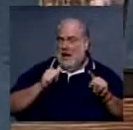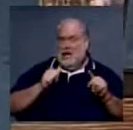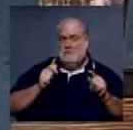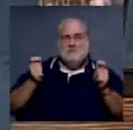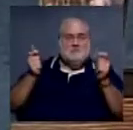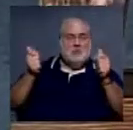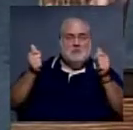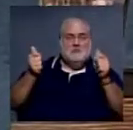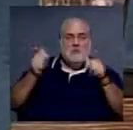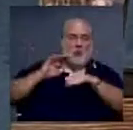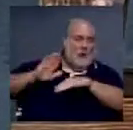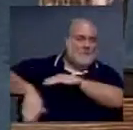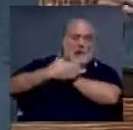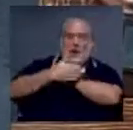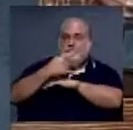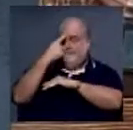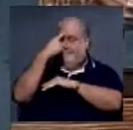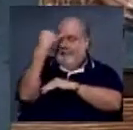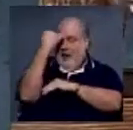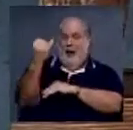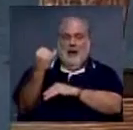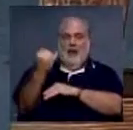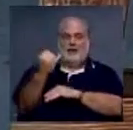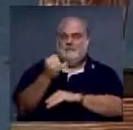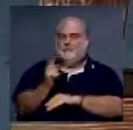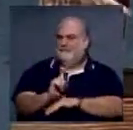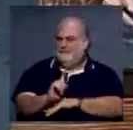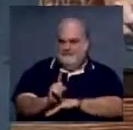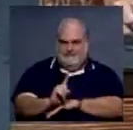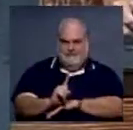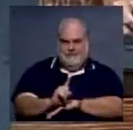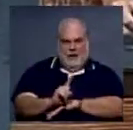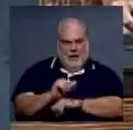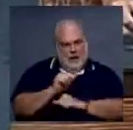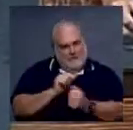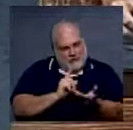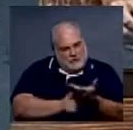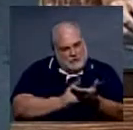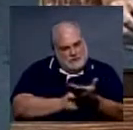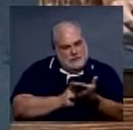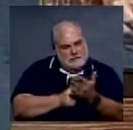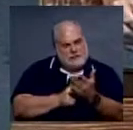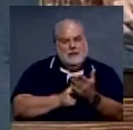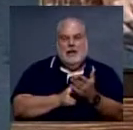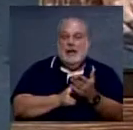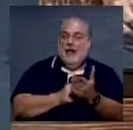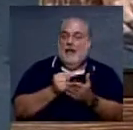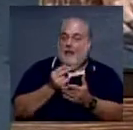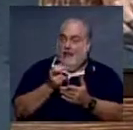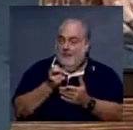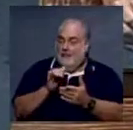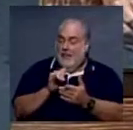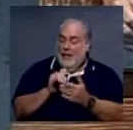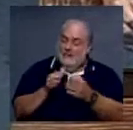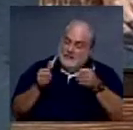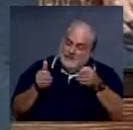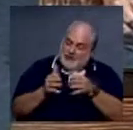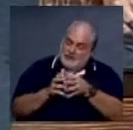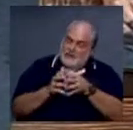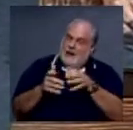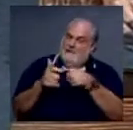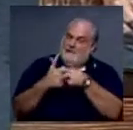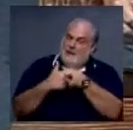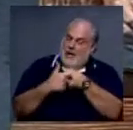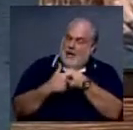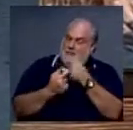dream. They've worked on it. I've talked to them. The other people have. And they put a lot of time and a lot